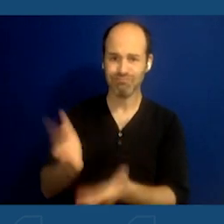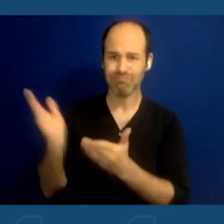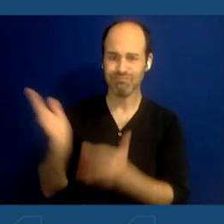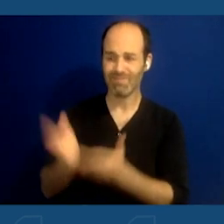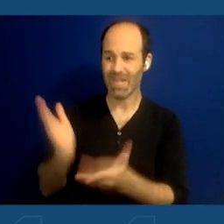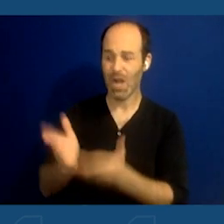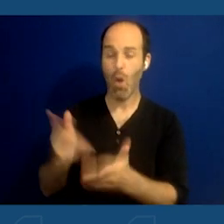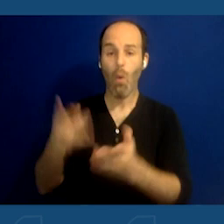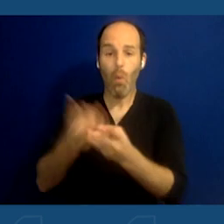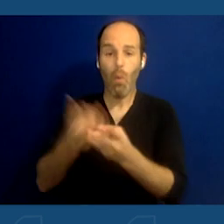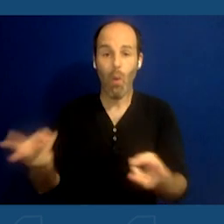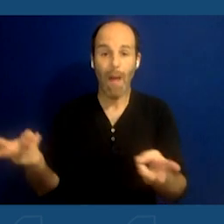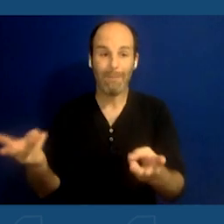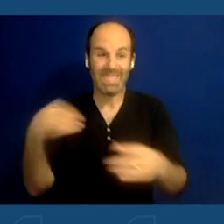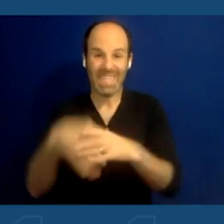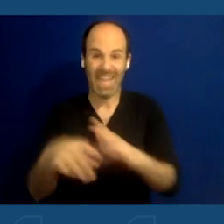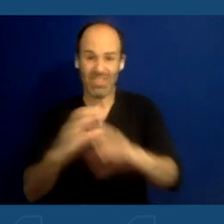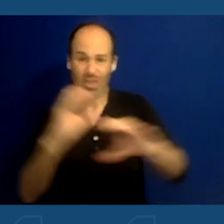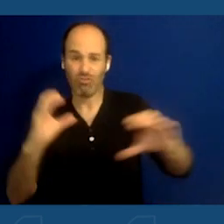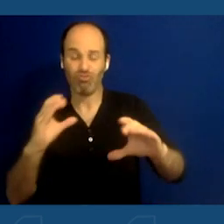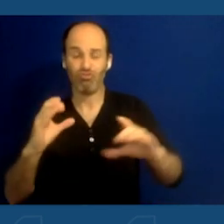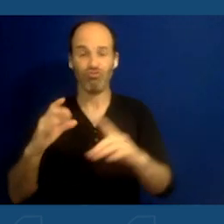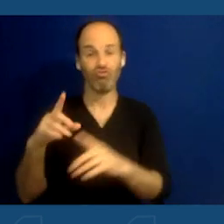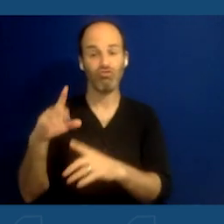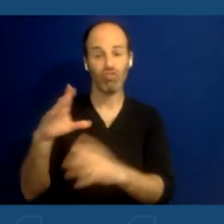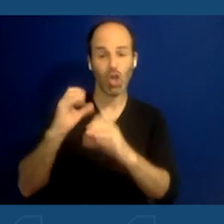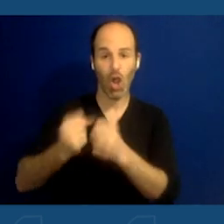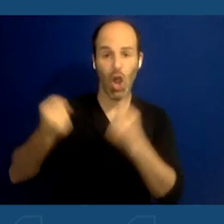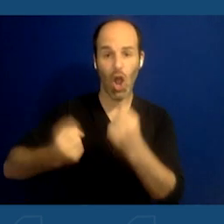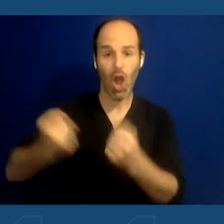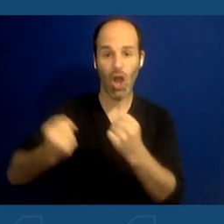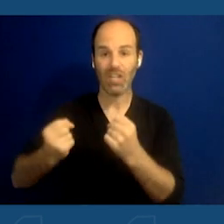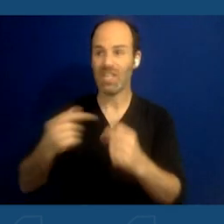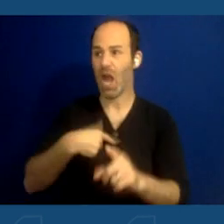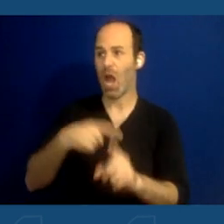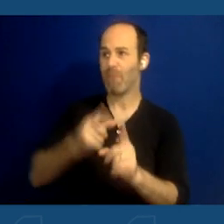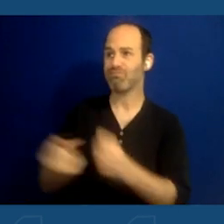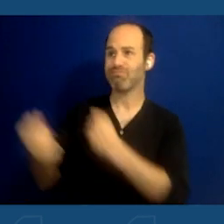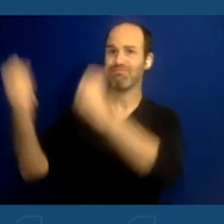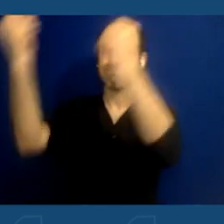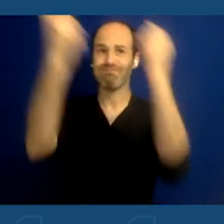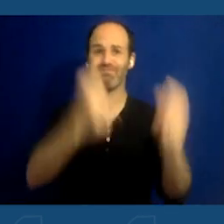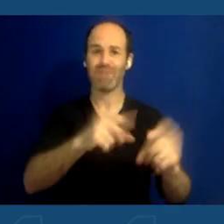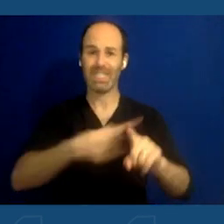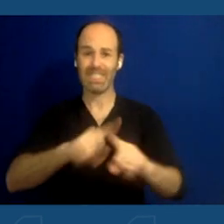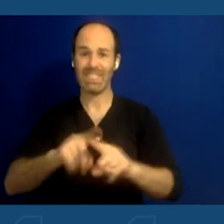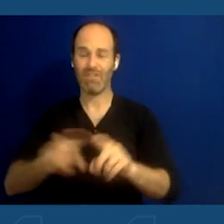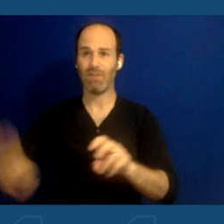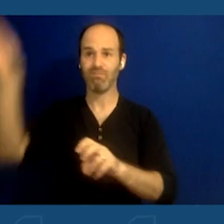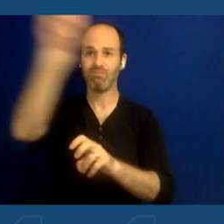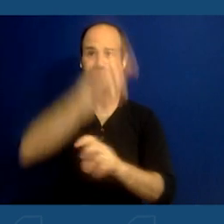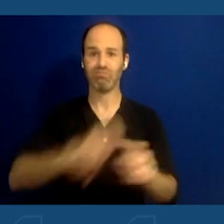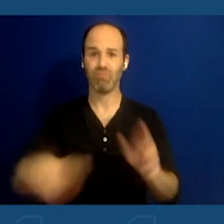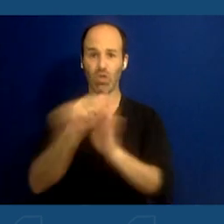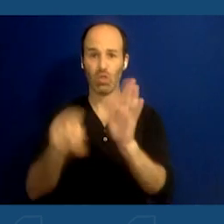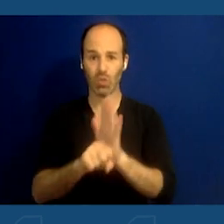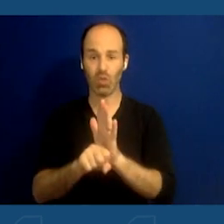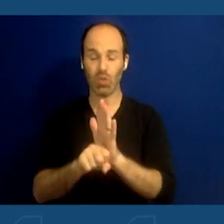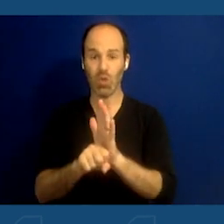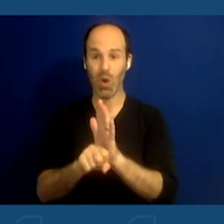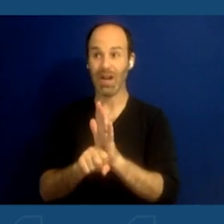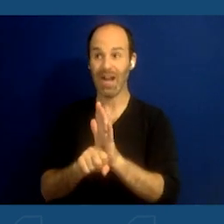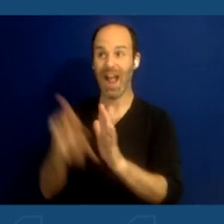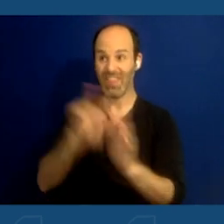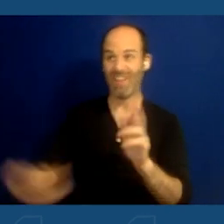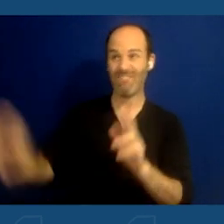lines. You come up 81, you head north to Syracuse, over to Rochester, down to the Bronx, down to Brooklyn, and that's exactly the flow of guns that we're trying to disrupt. So